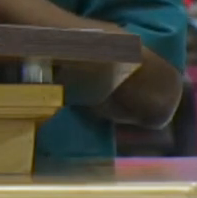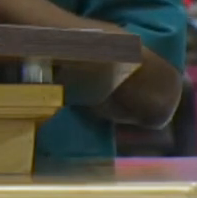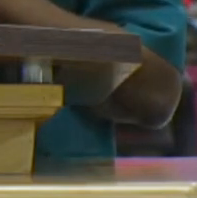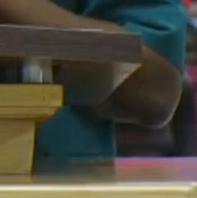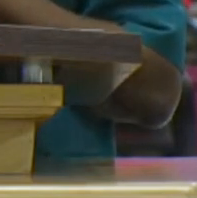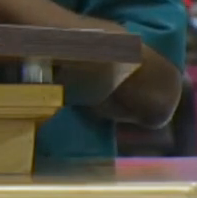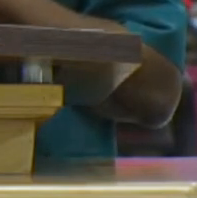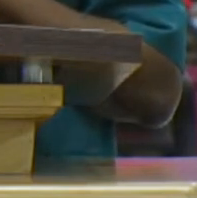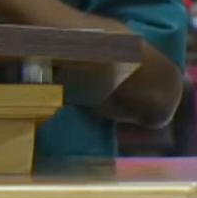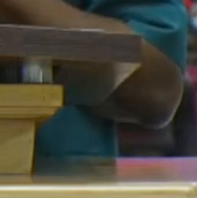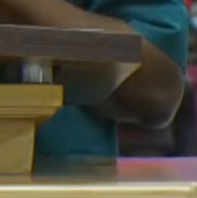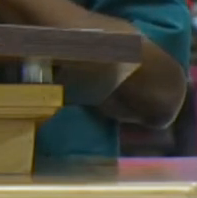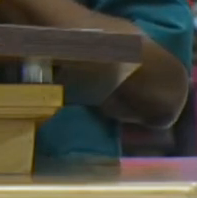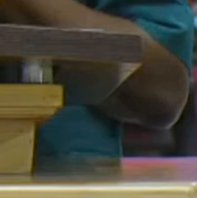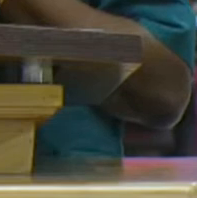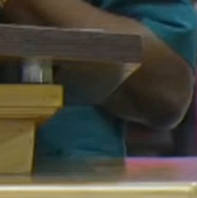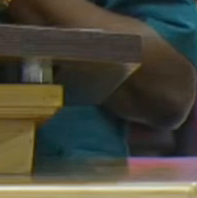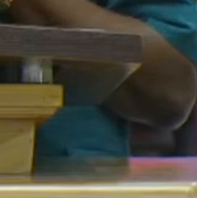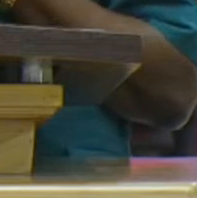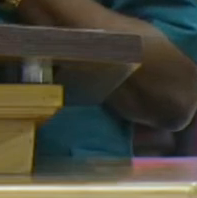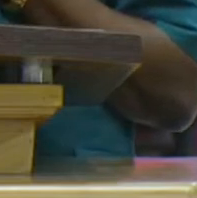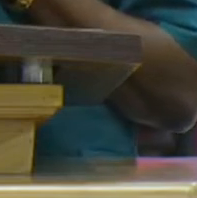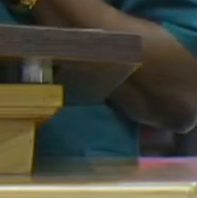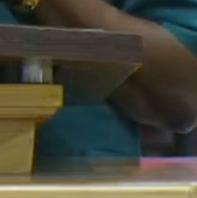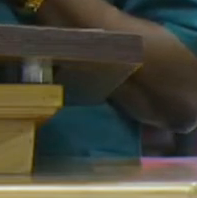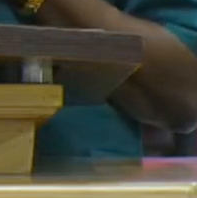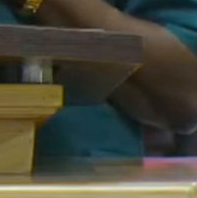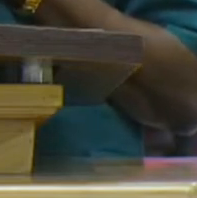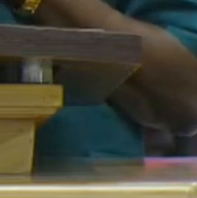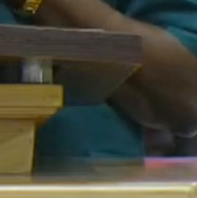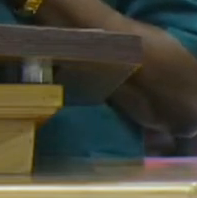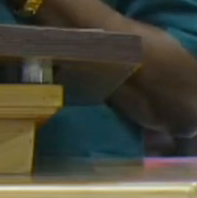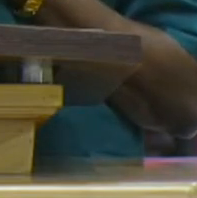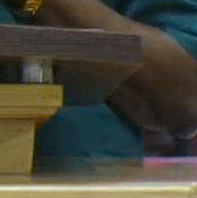remember me tonight. Rati mi lale yi.